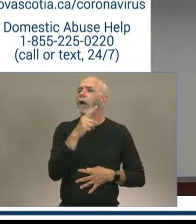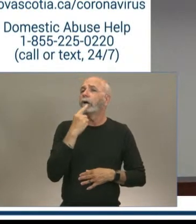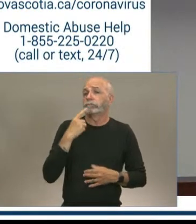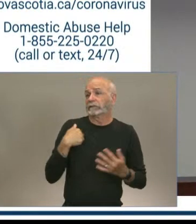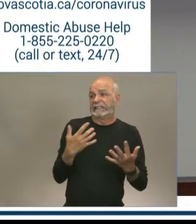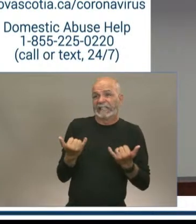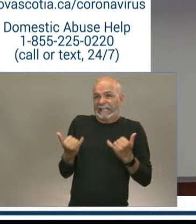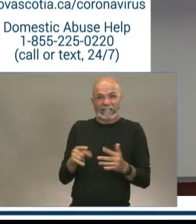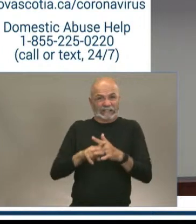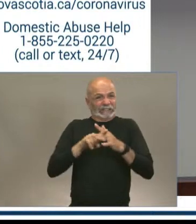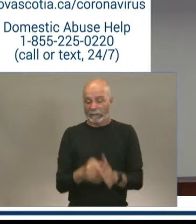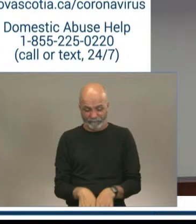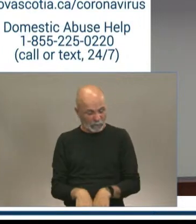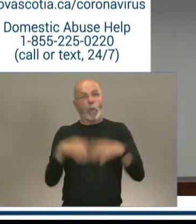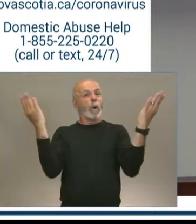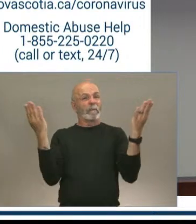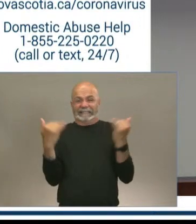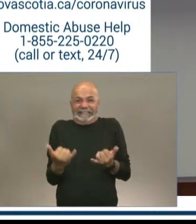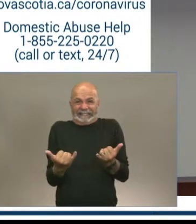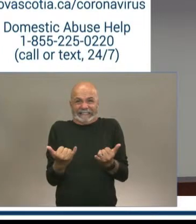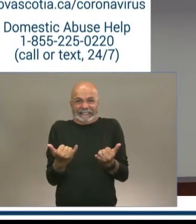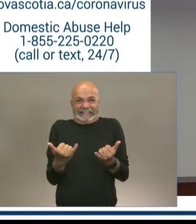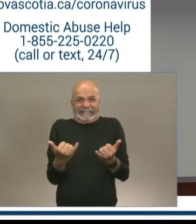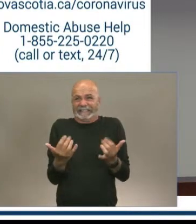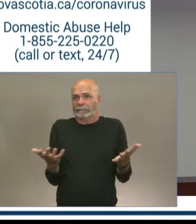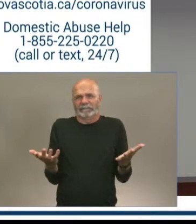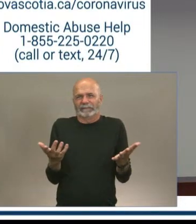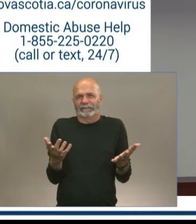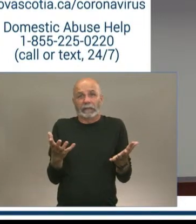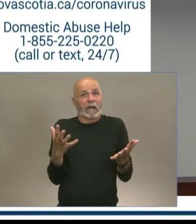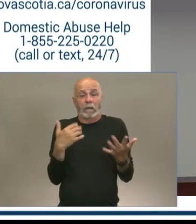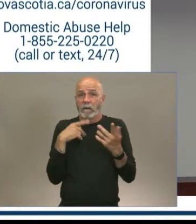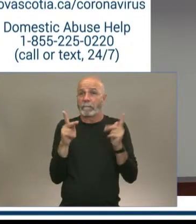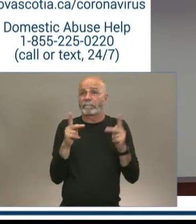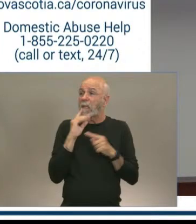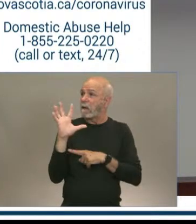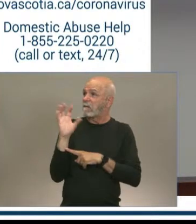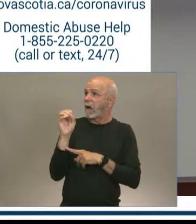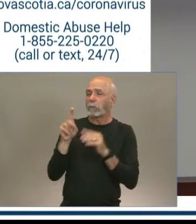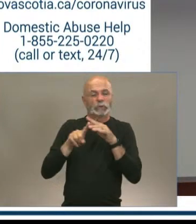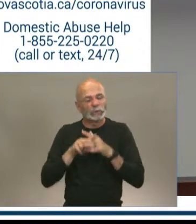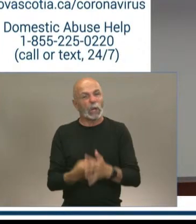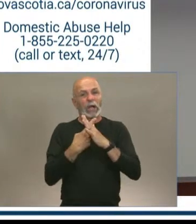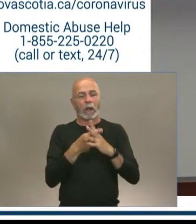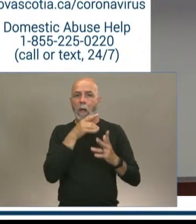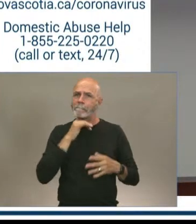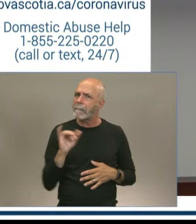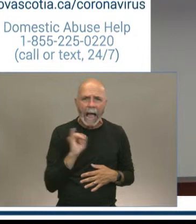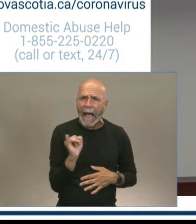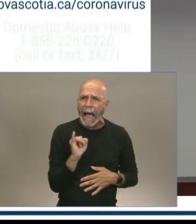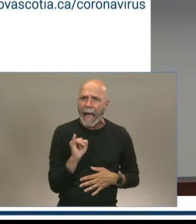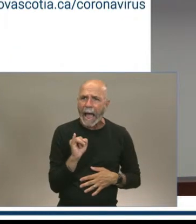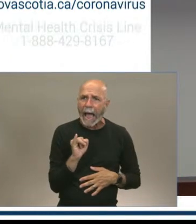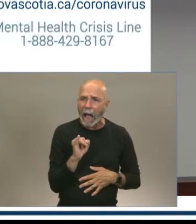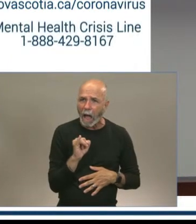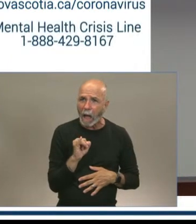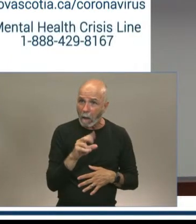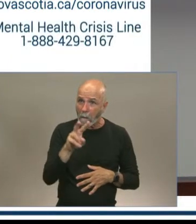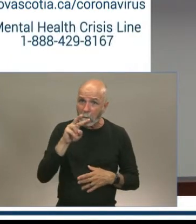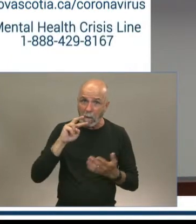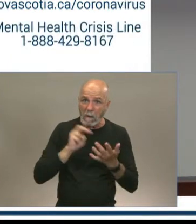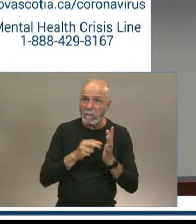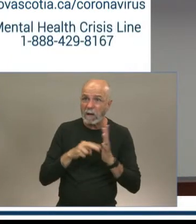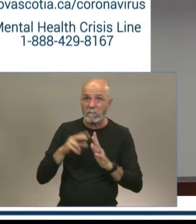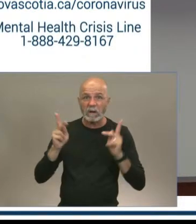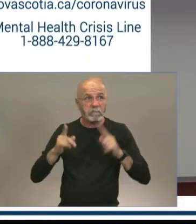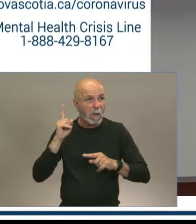only been open for a few hours, 50 already. I wouldn't take that as necessarily a sign that that we're not meeting the